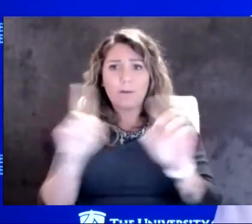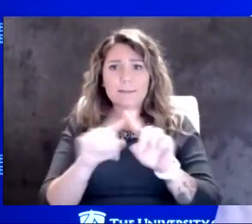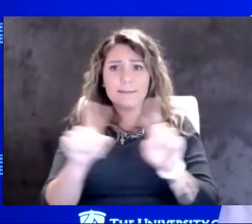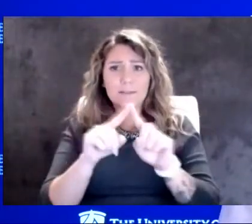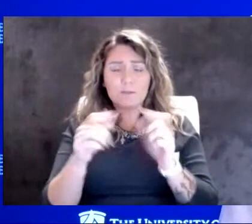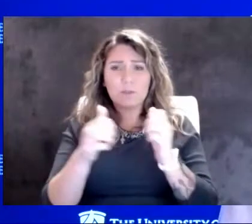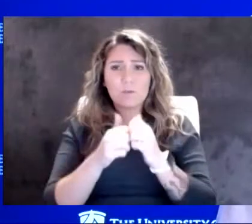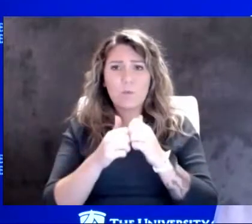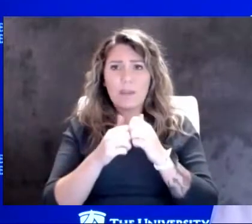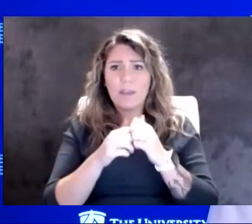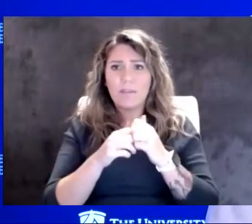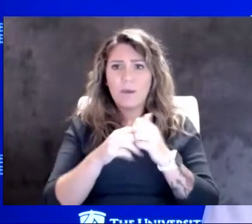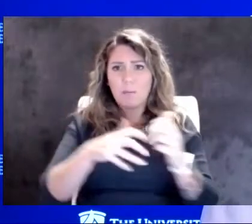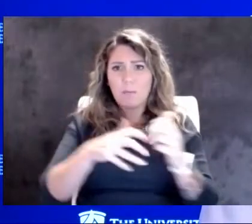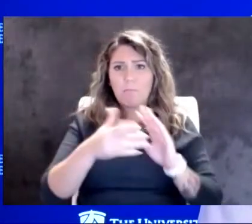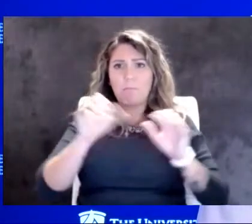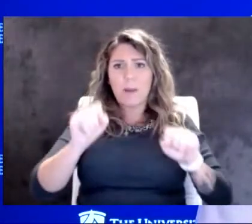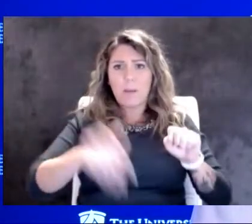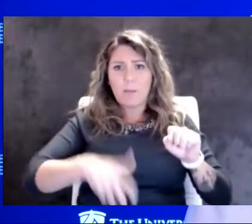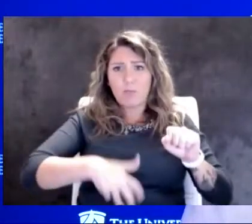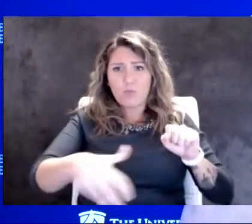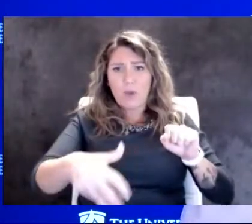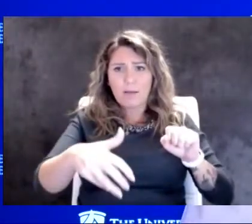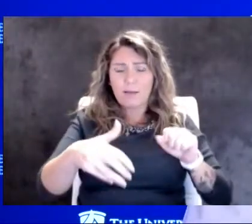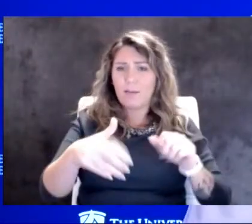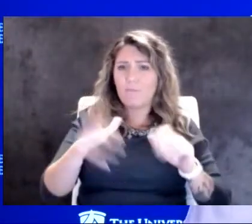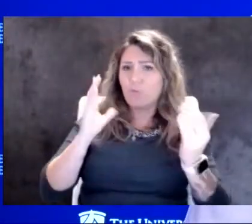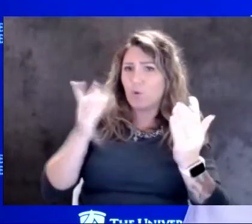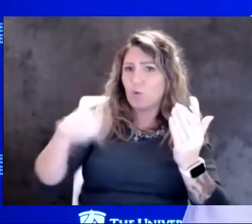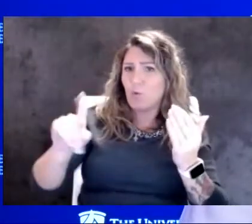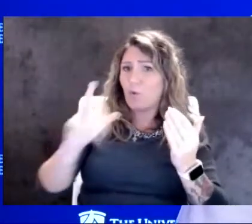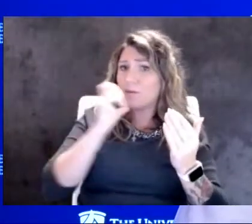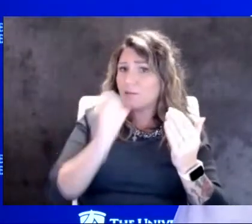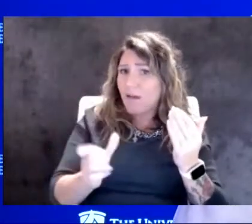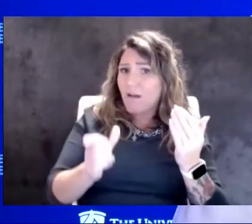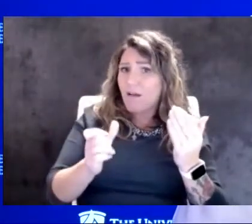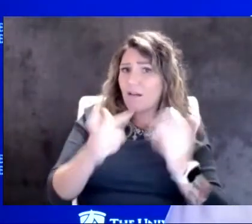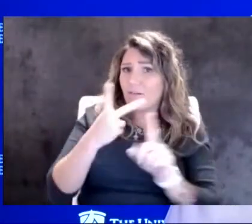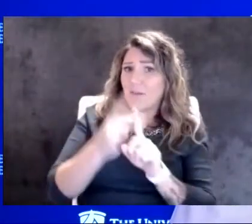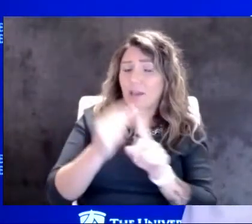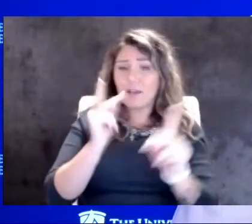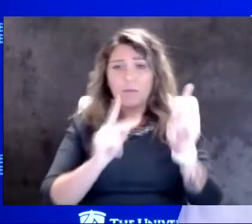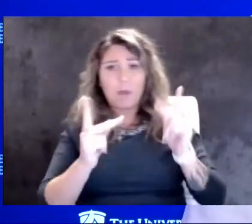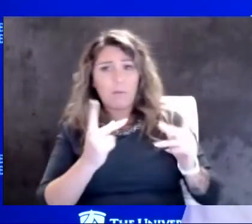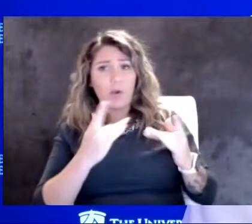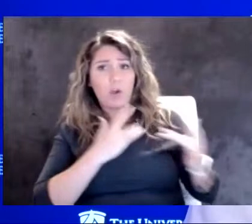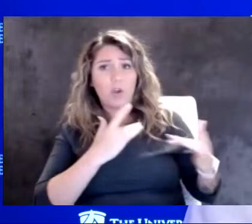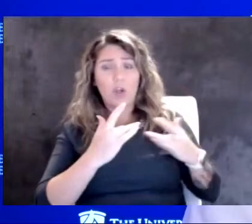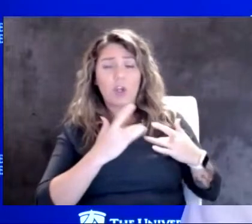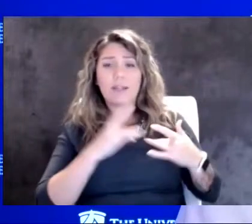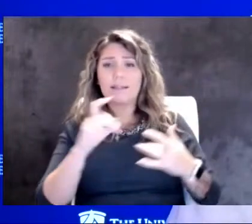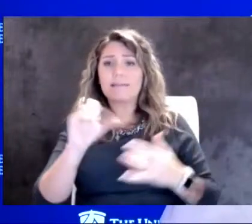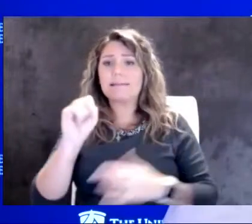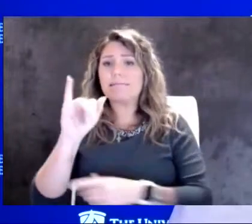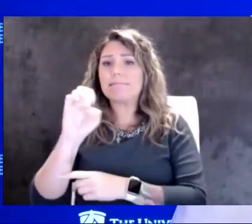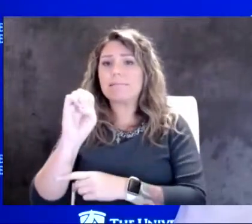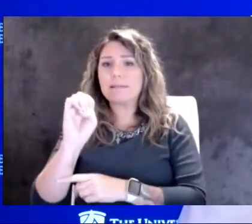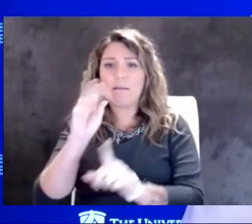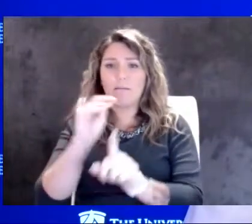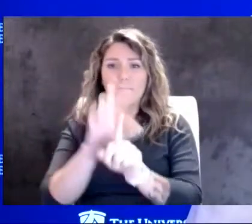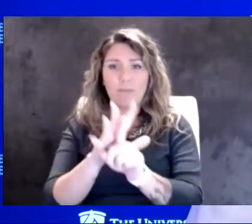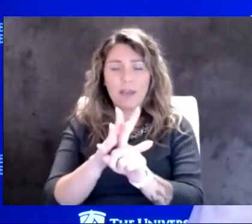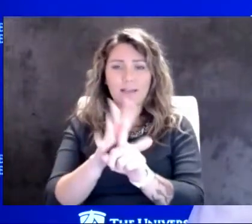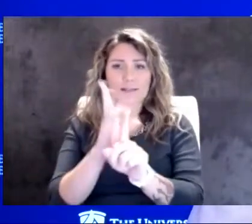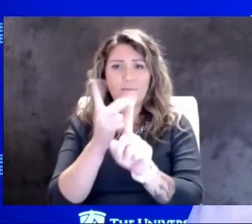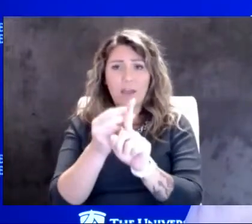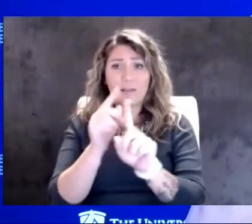versus those that that were unvaccinated. We know that people are concerned about the side effects of the vaccines. But as we